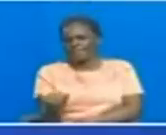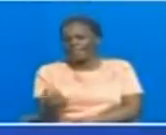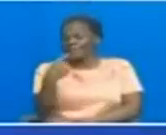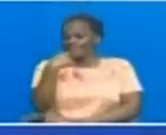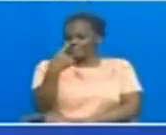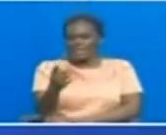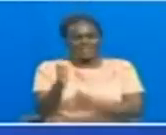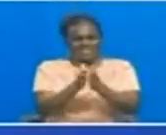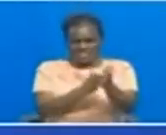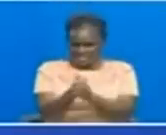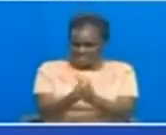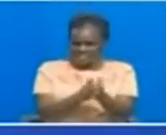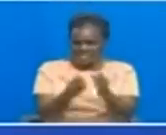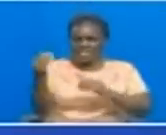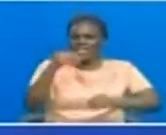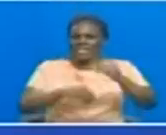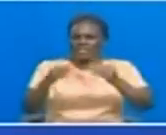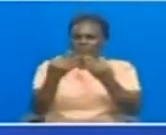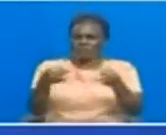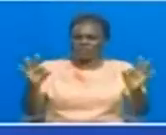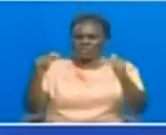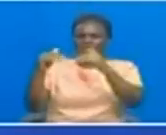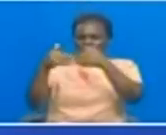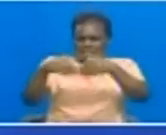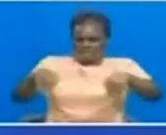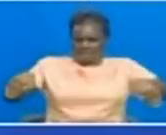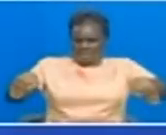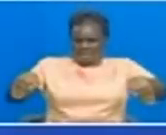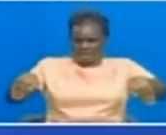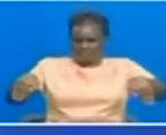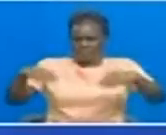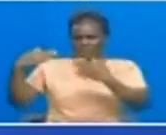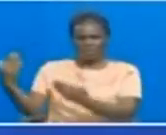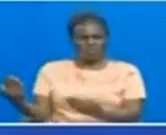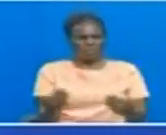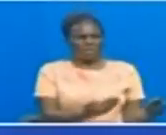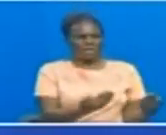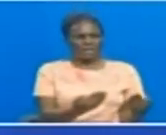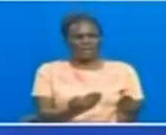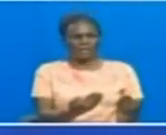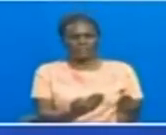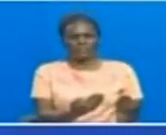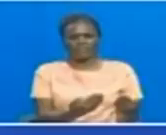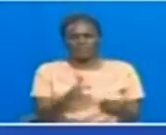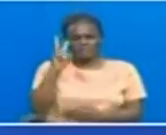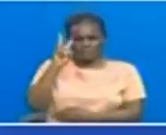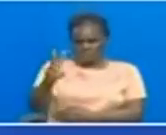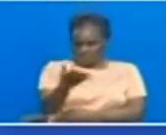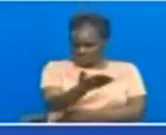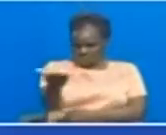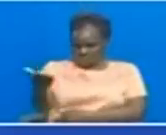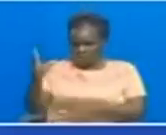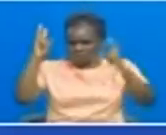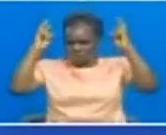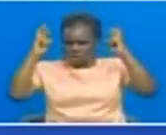mentioned something very interesting about the elections being free and fair. Yes. And I'd like to, you know, to welcome any views from, you know, you watching at home. Yes. The